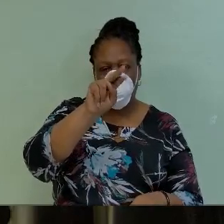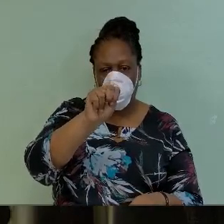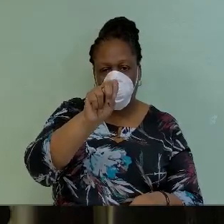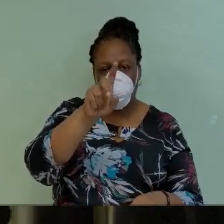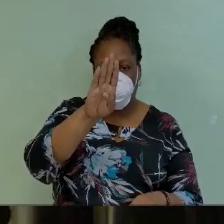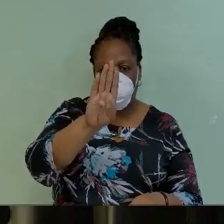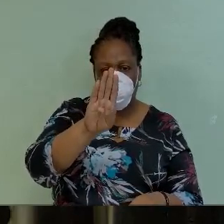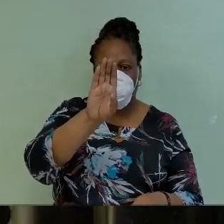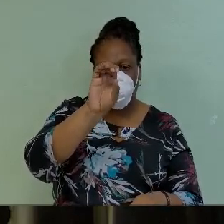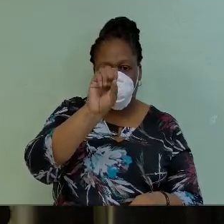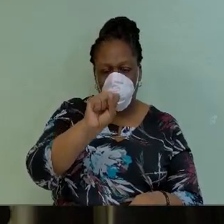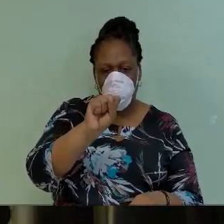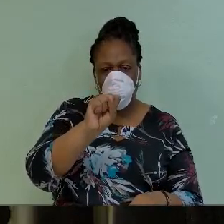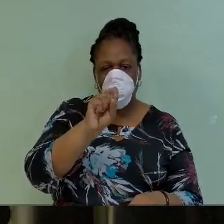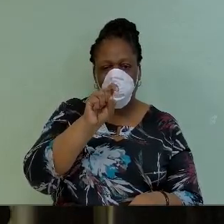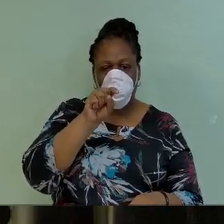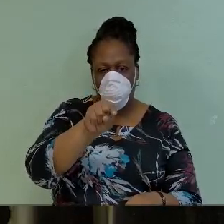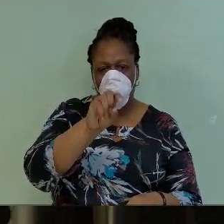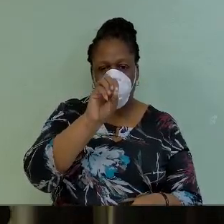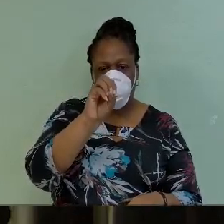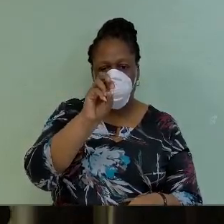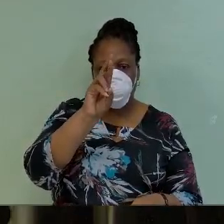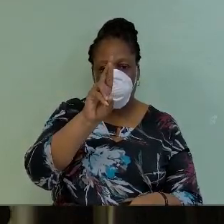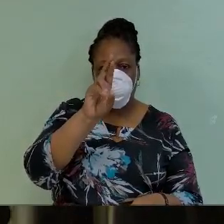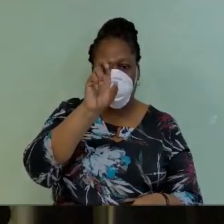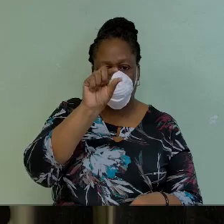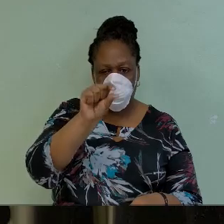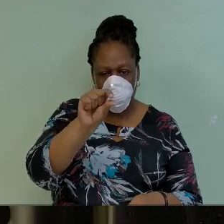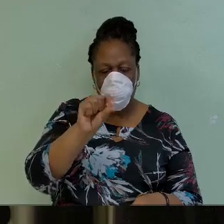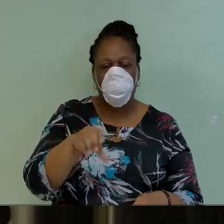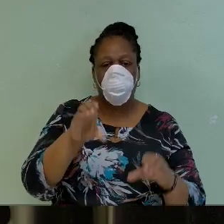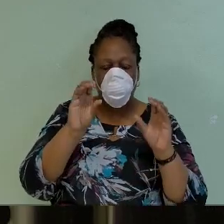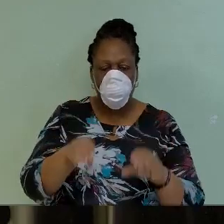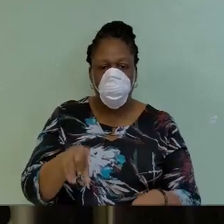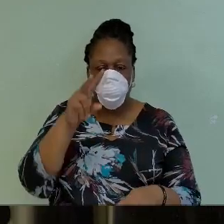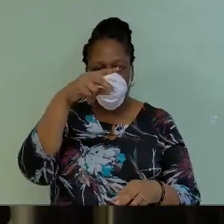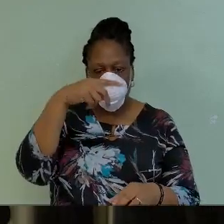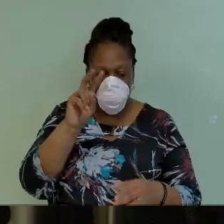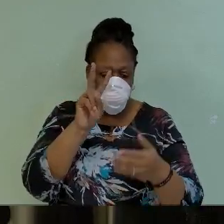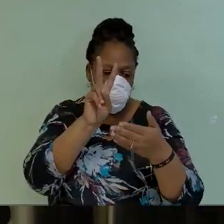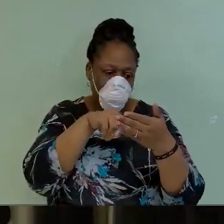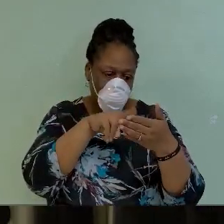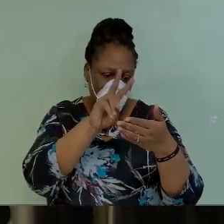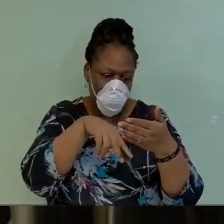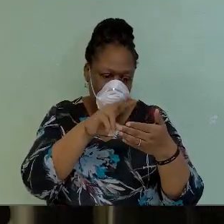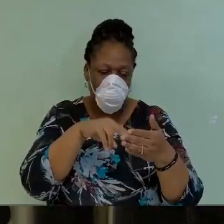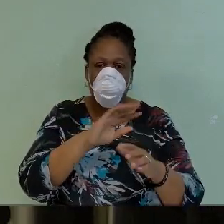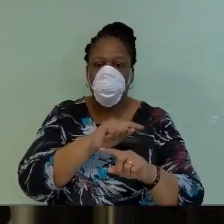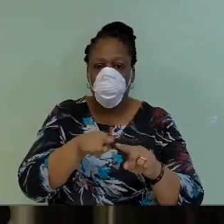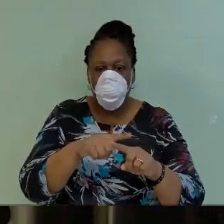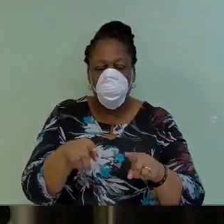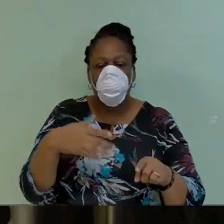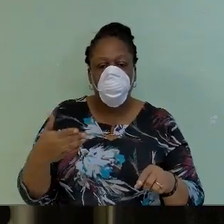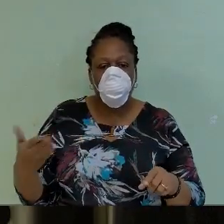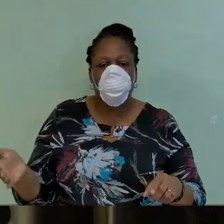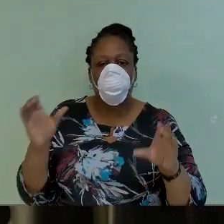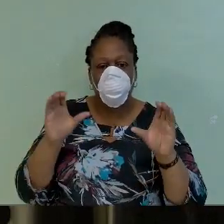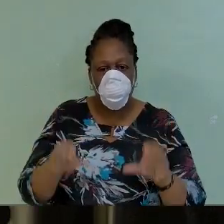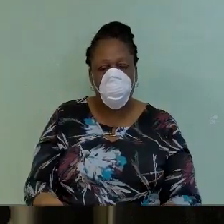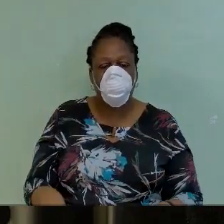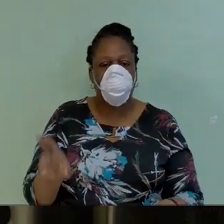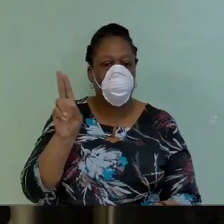www.sknbs.org. And those standards speak specifically to all of the apparatus, equipment that would be used